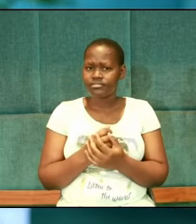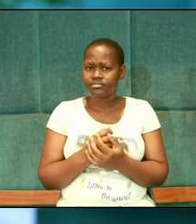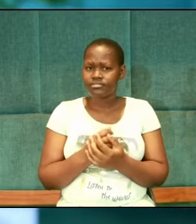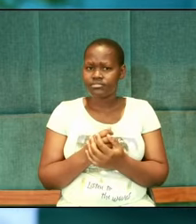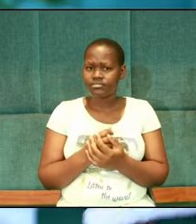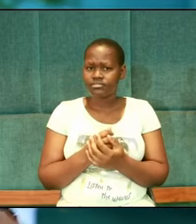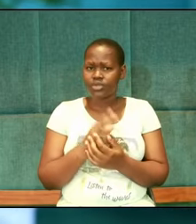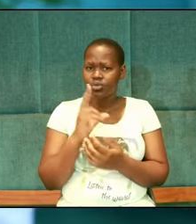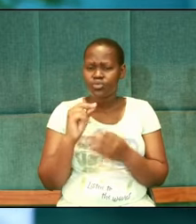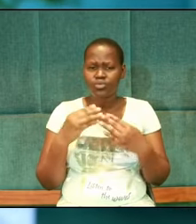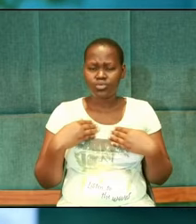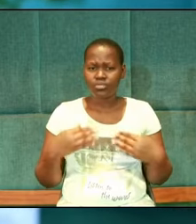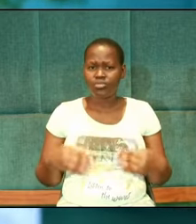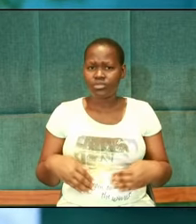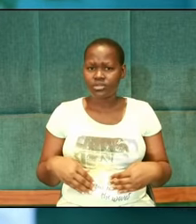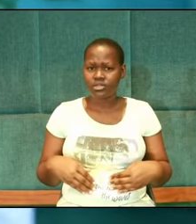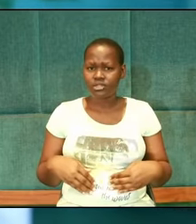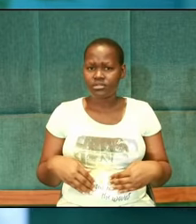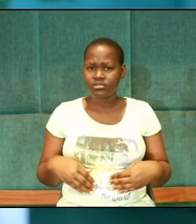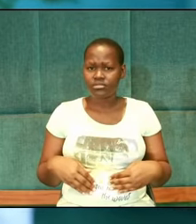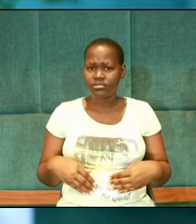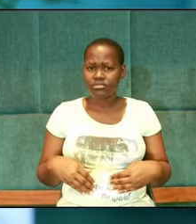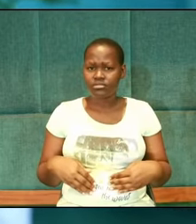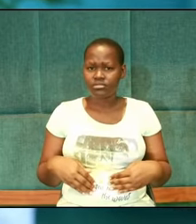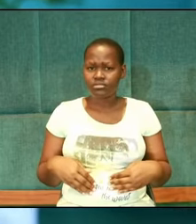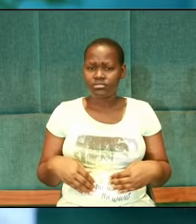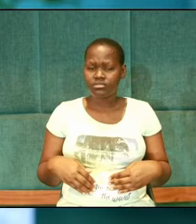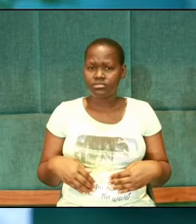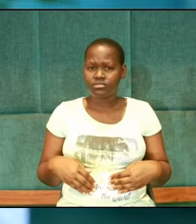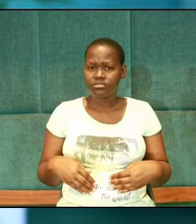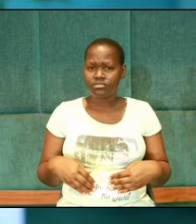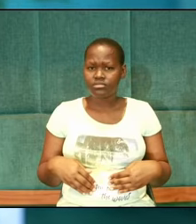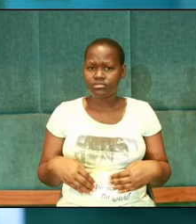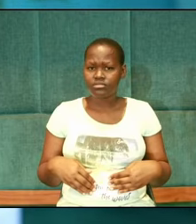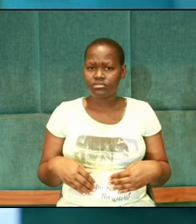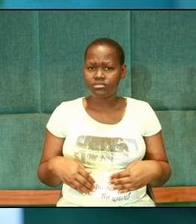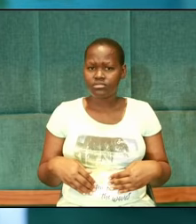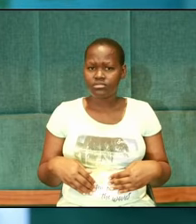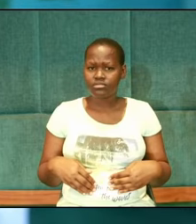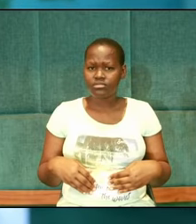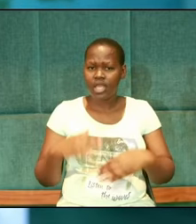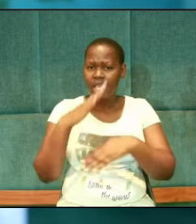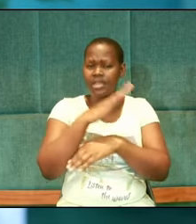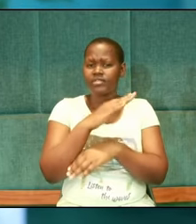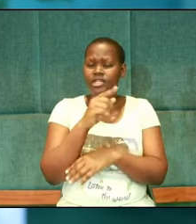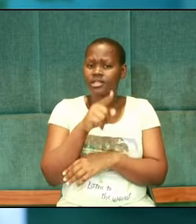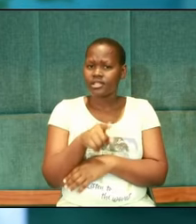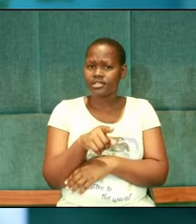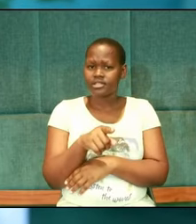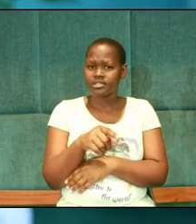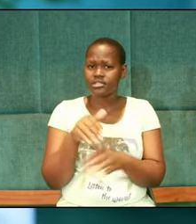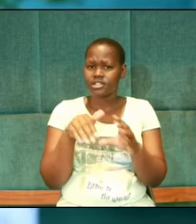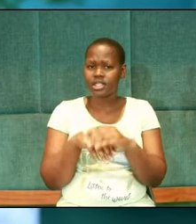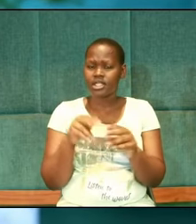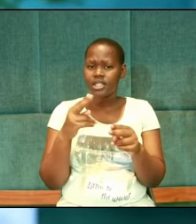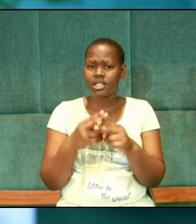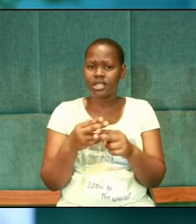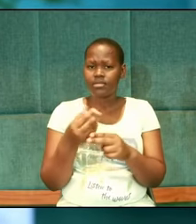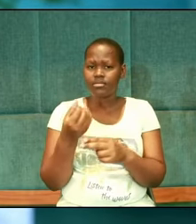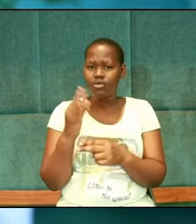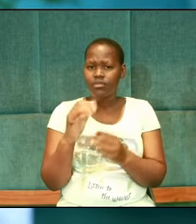nobody wants to learn. Nobody wants to know. This evening, in the name of